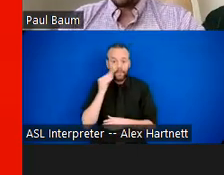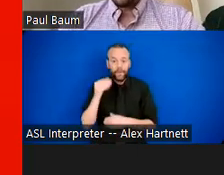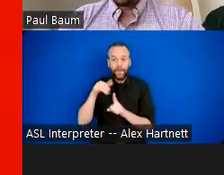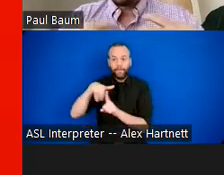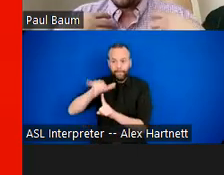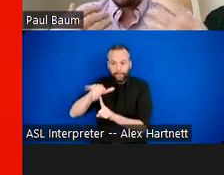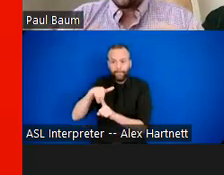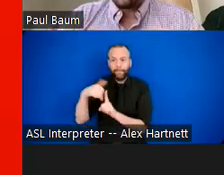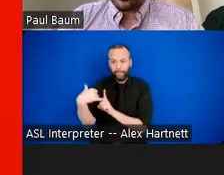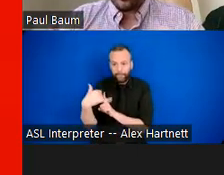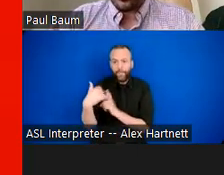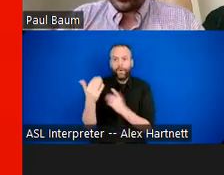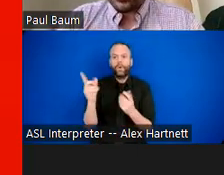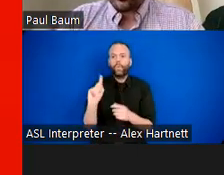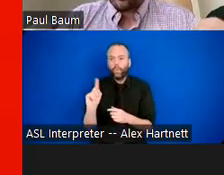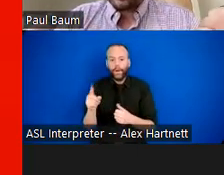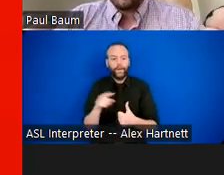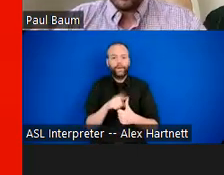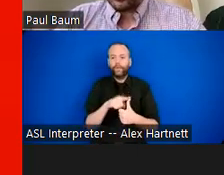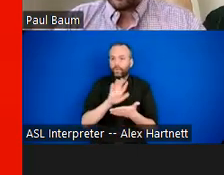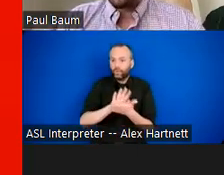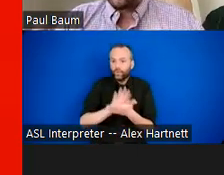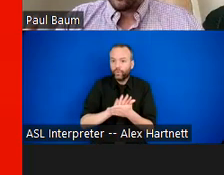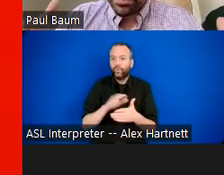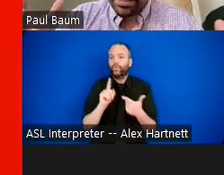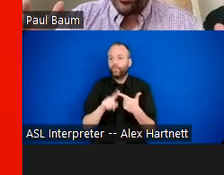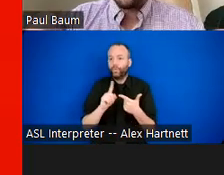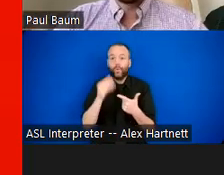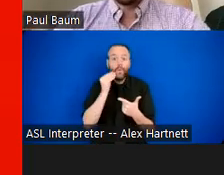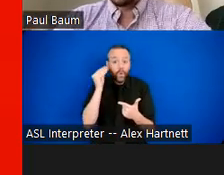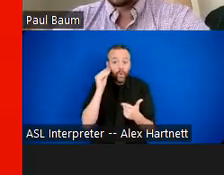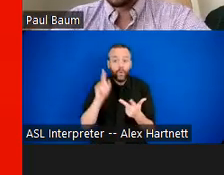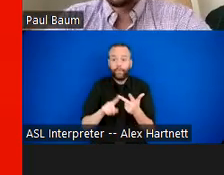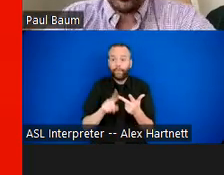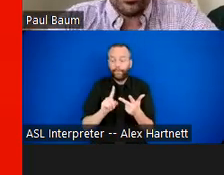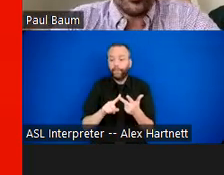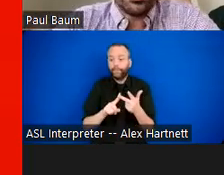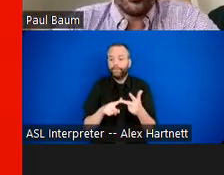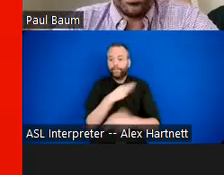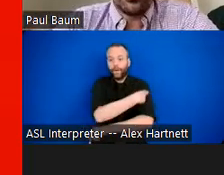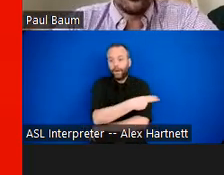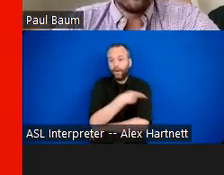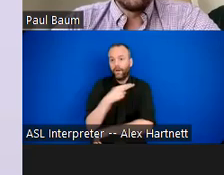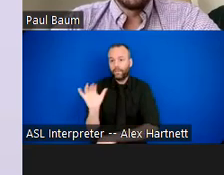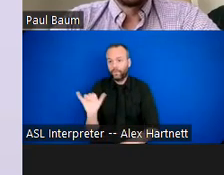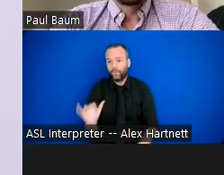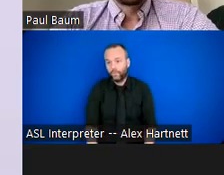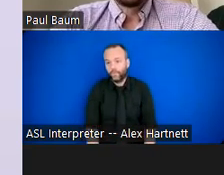setting. We are the opportunity at schools and healthcare to give these folks an opportunity.